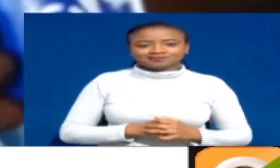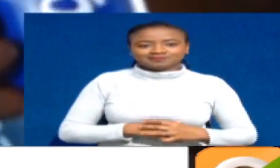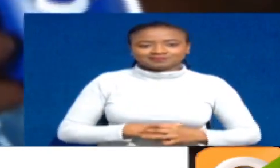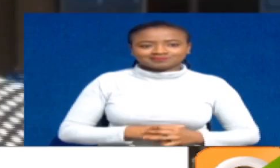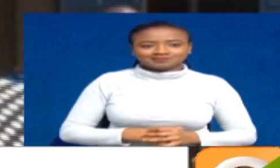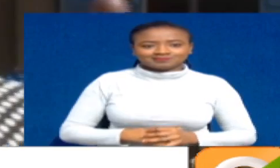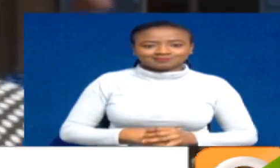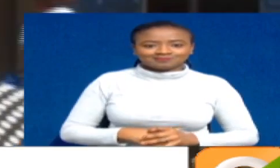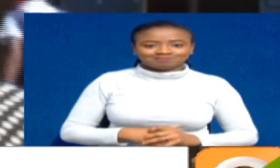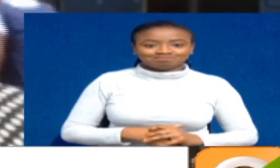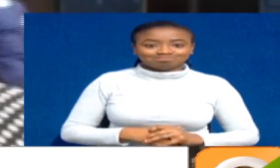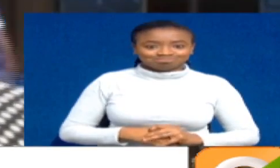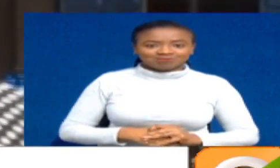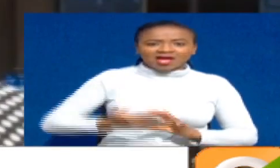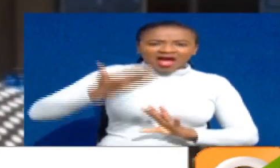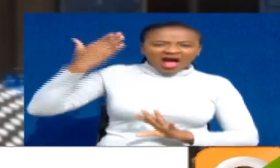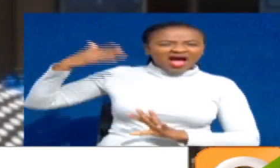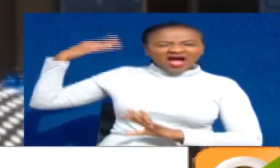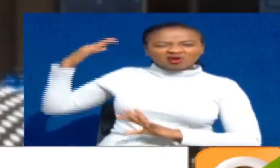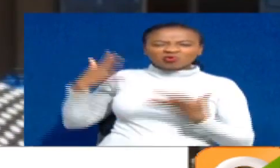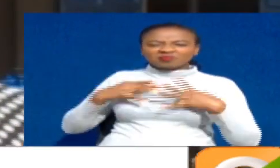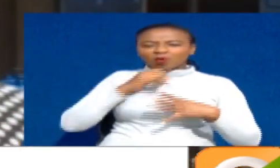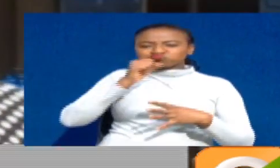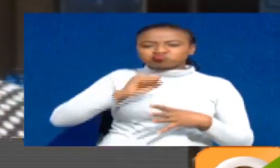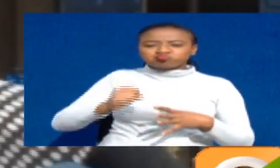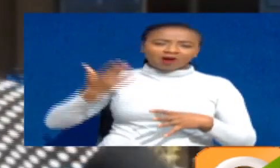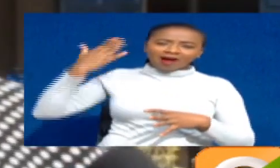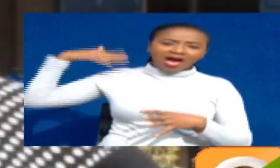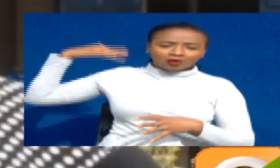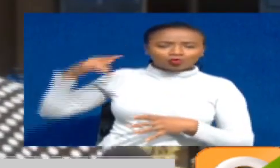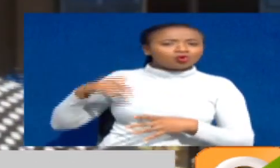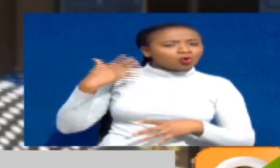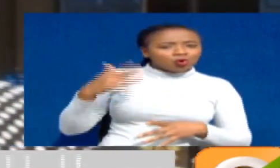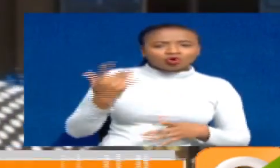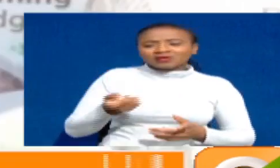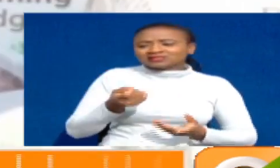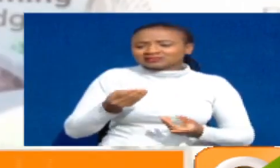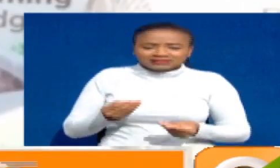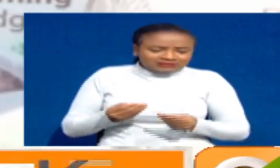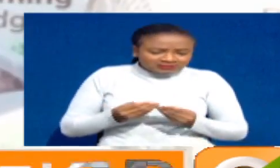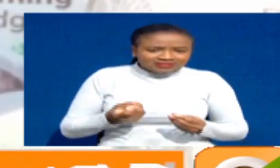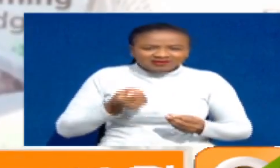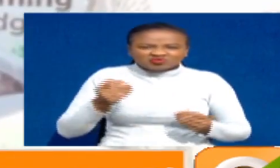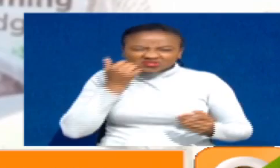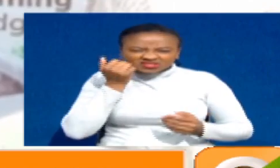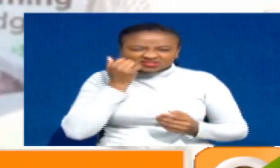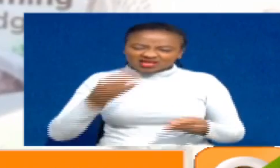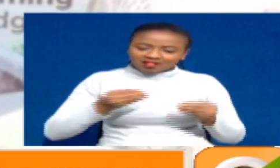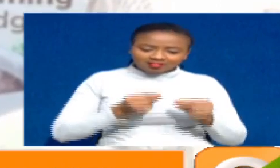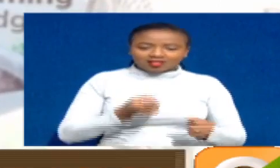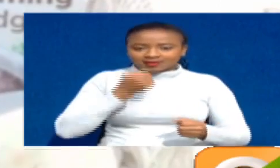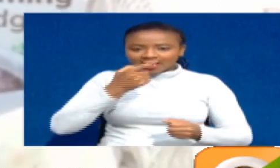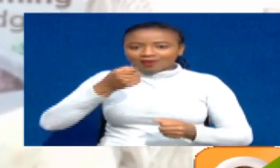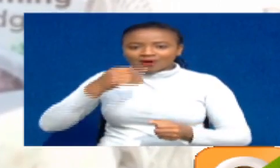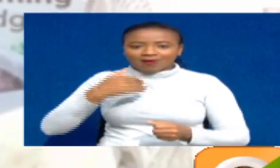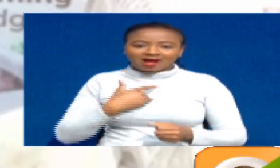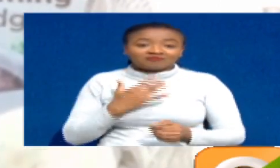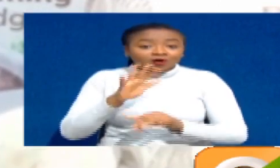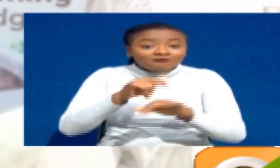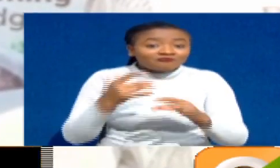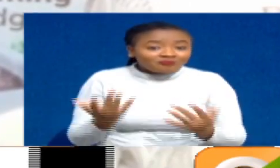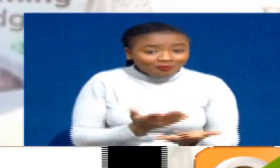1 year. Our forefathers of the people, our parents, had solutions for these local problems. So we've combined these herbs together